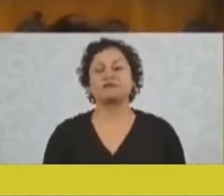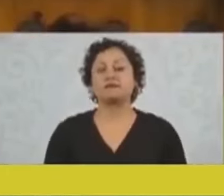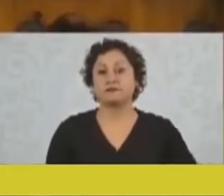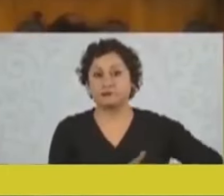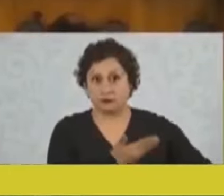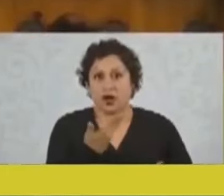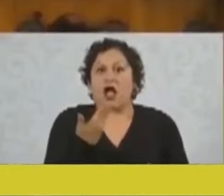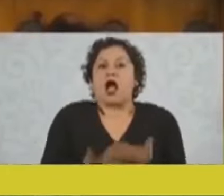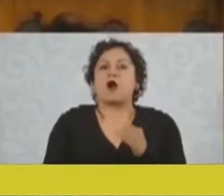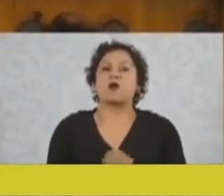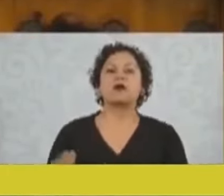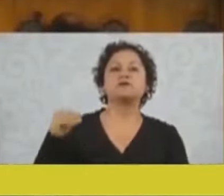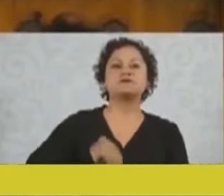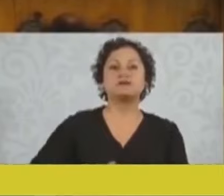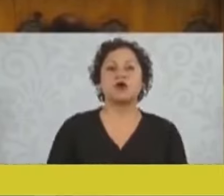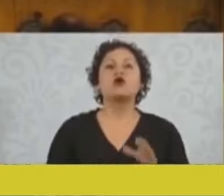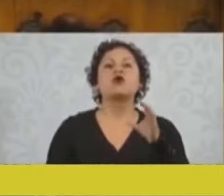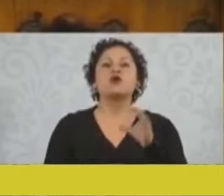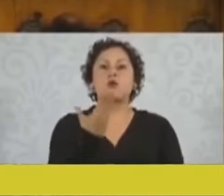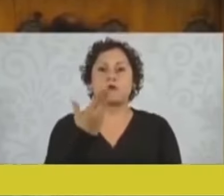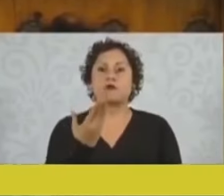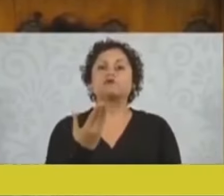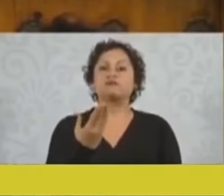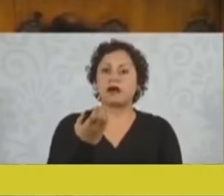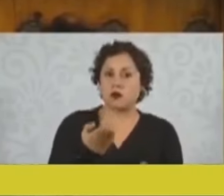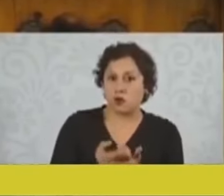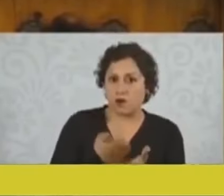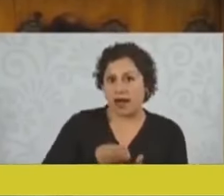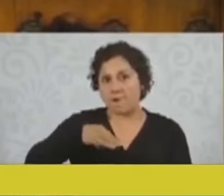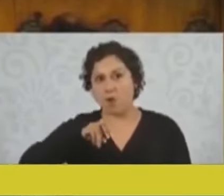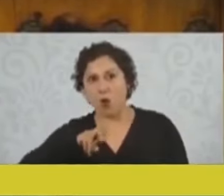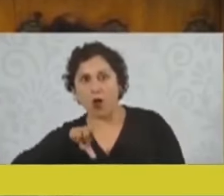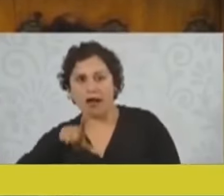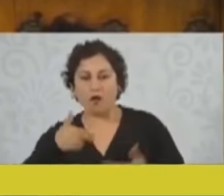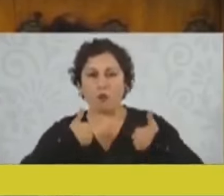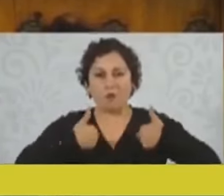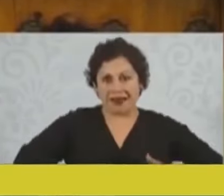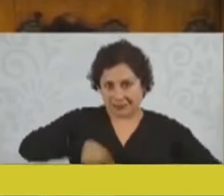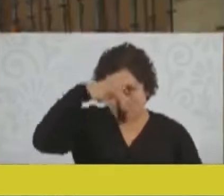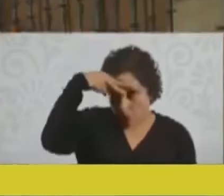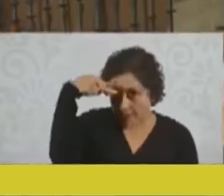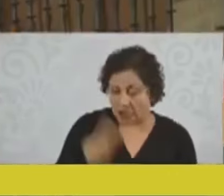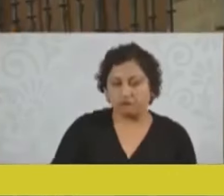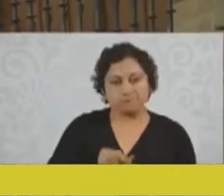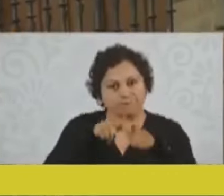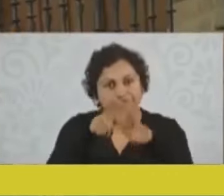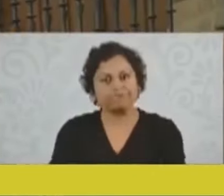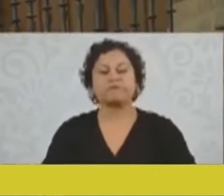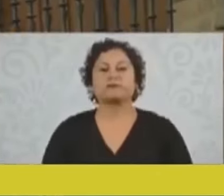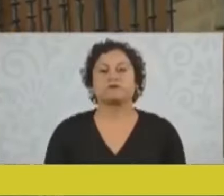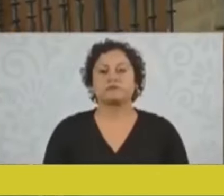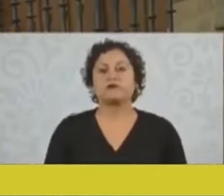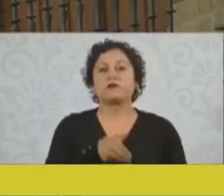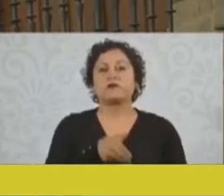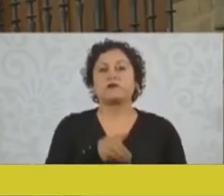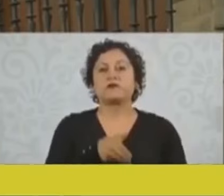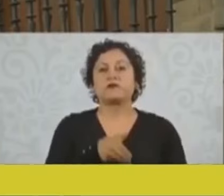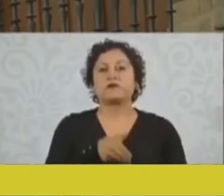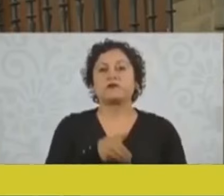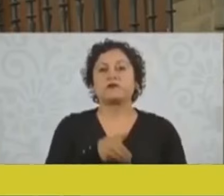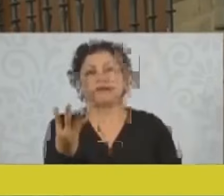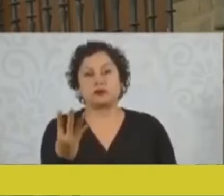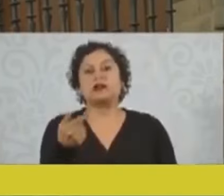The moral economy and humanism will remain in Mexico. 14, I won't